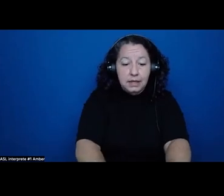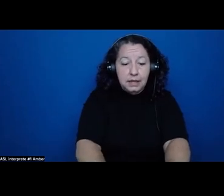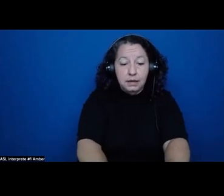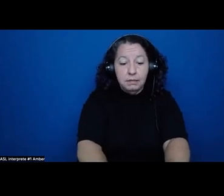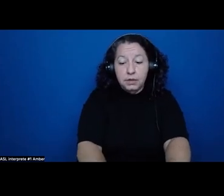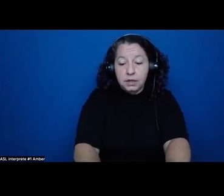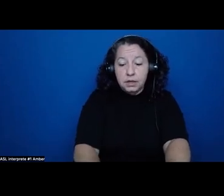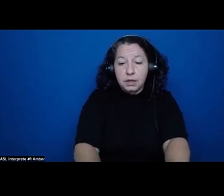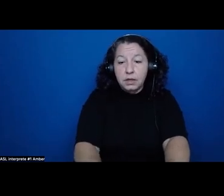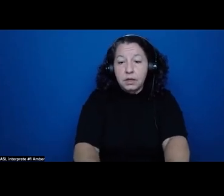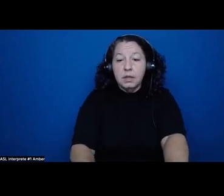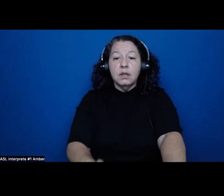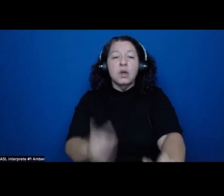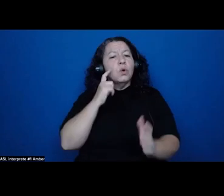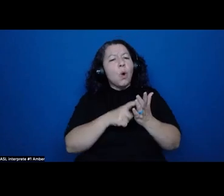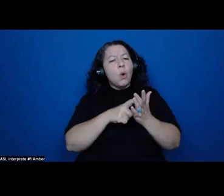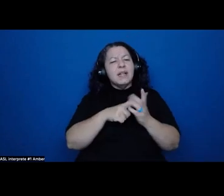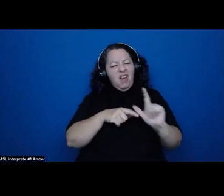that there are some words that have been